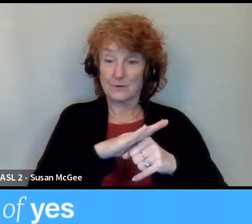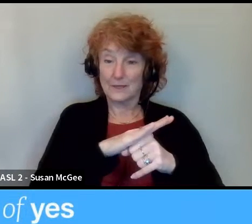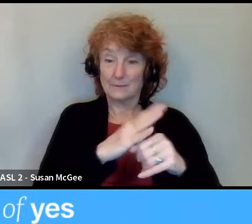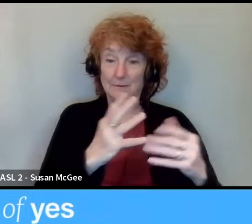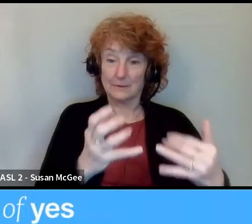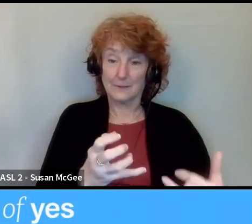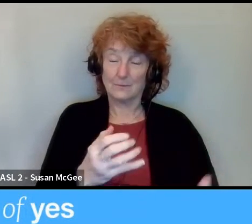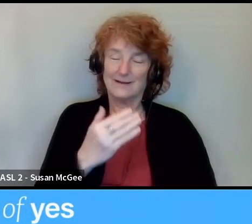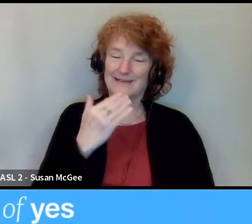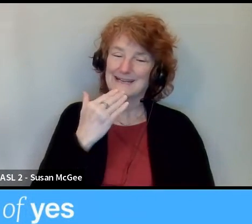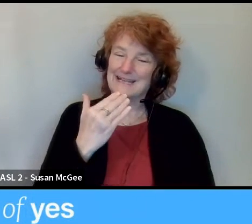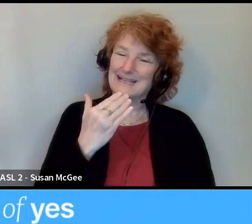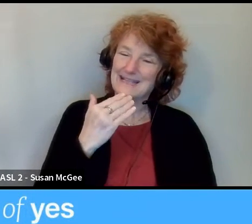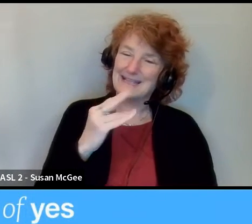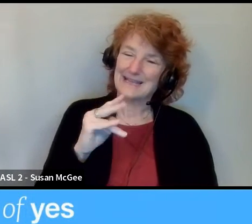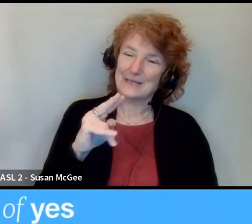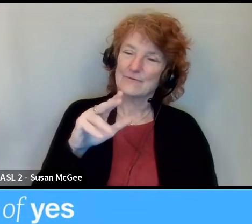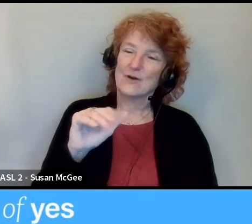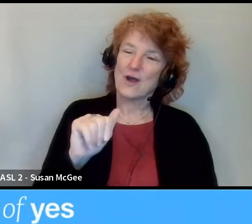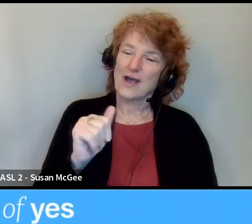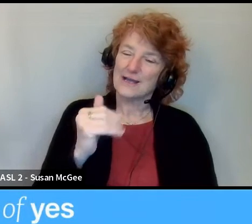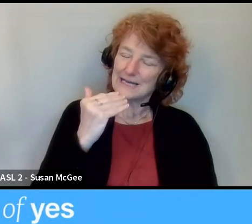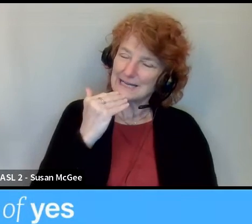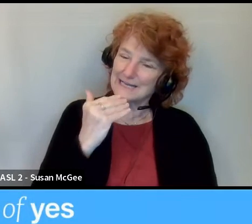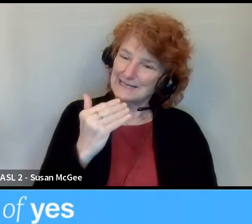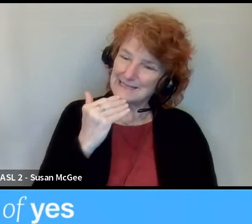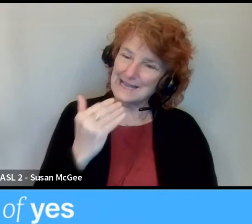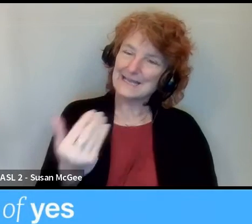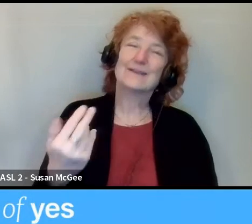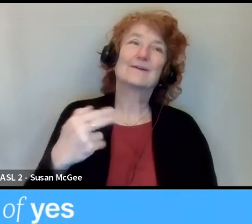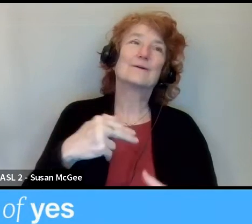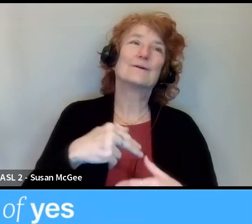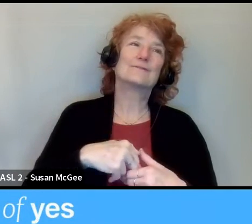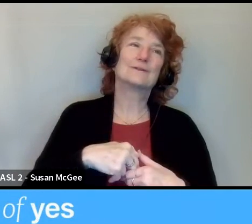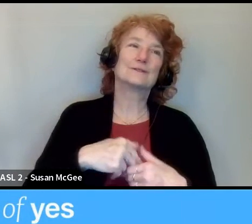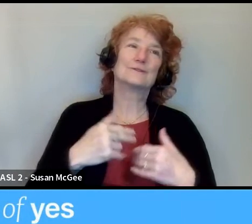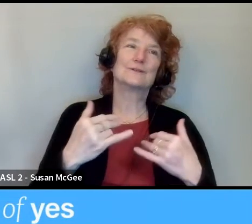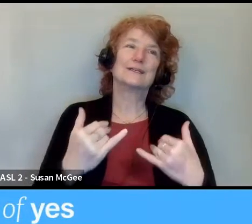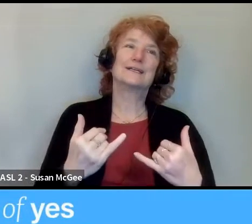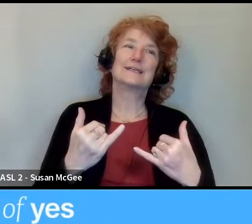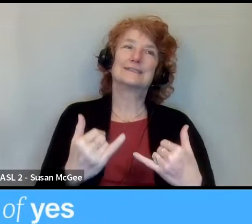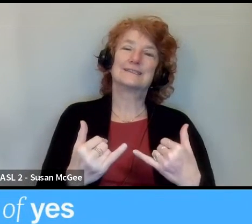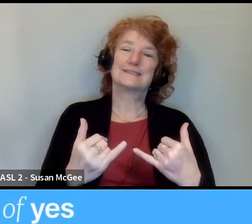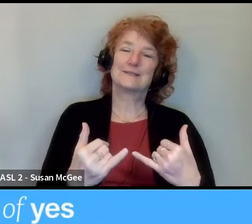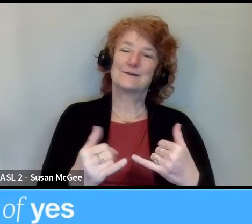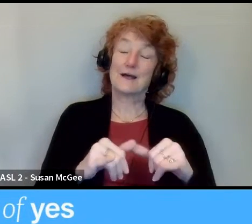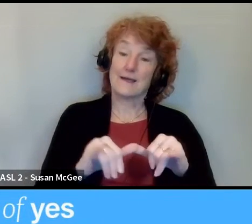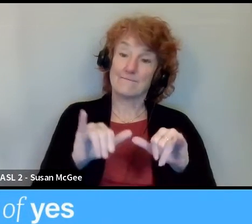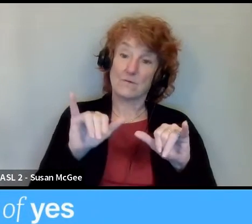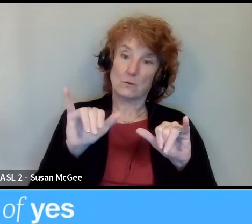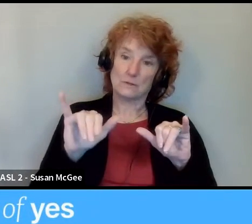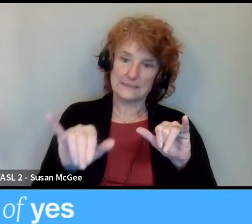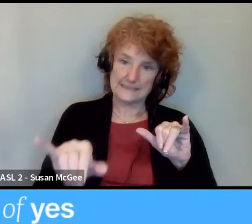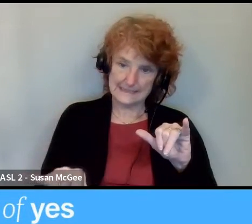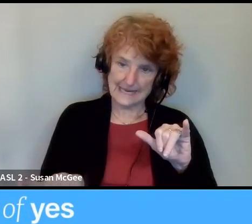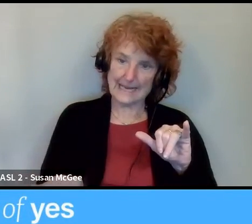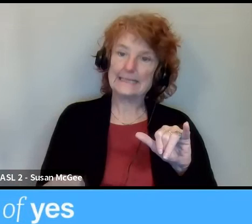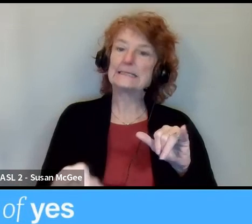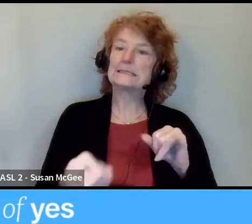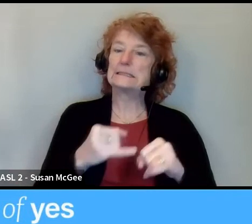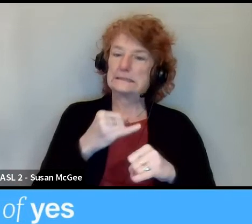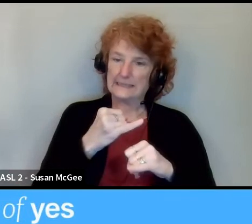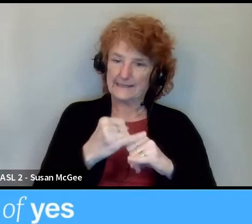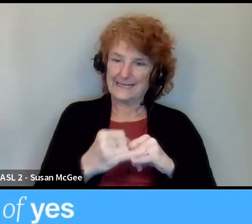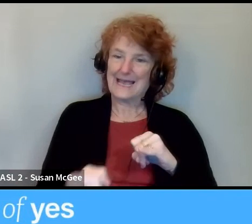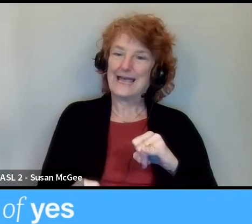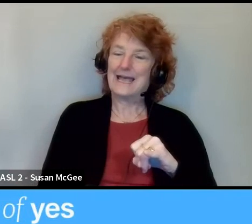Thank you, Veronica. And thank you all so much for joining us tonight for this conversation, for staying through until the end, and for